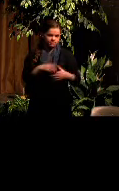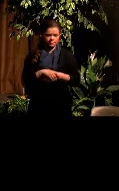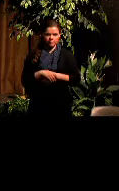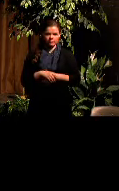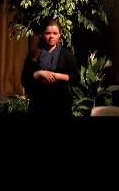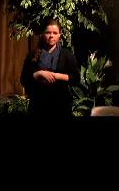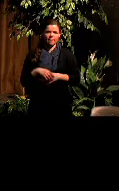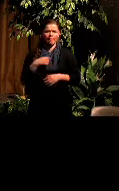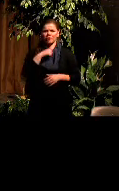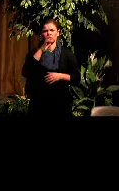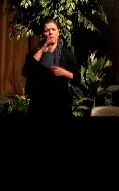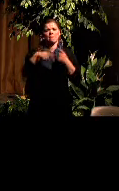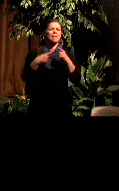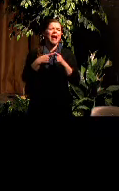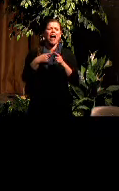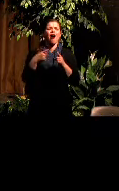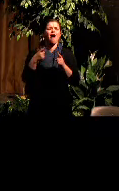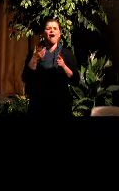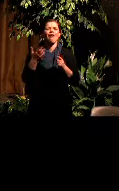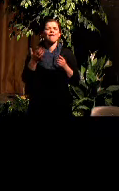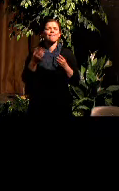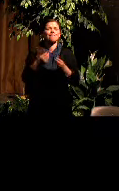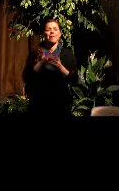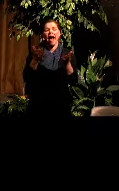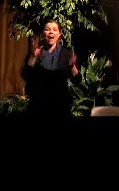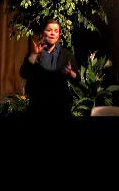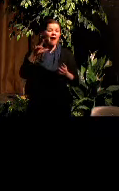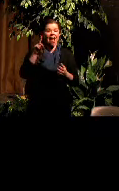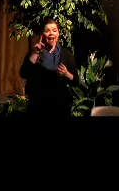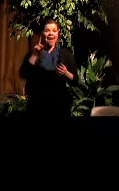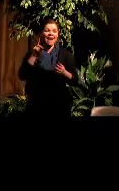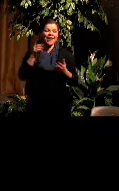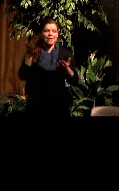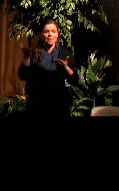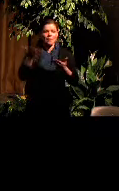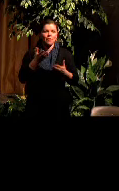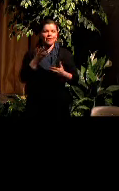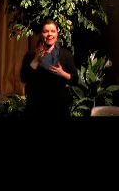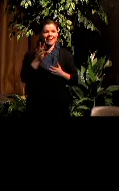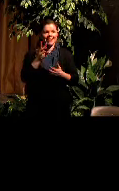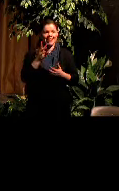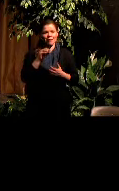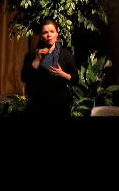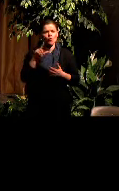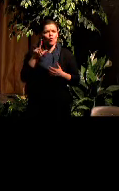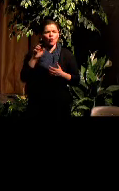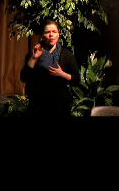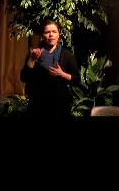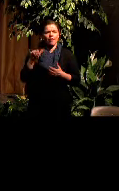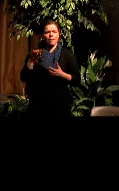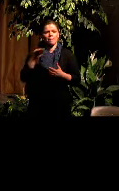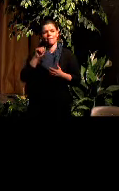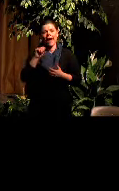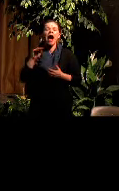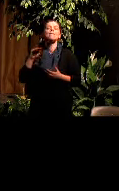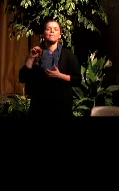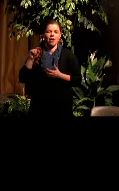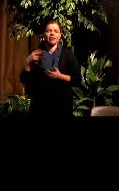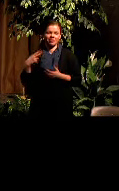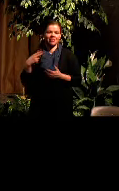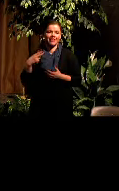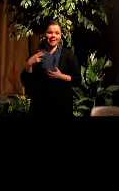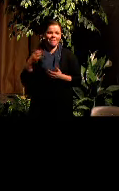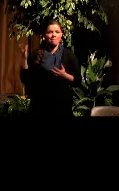woolly mammoth and letting that species like that go. I'm talking about, bringing things back that were once there. So I think that we